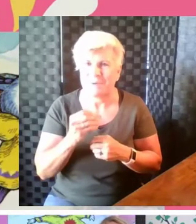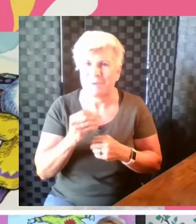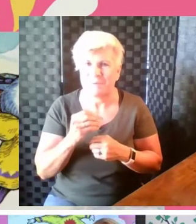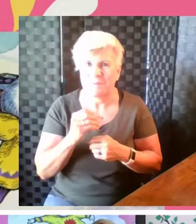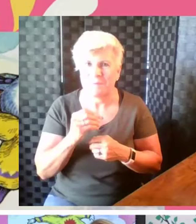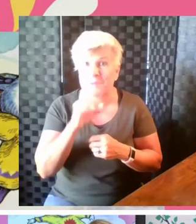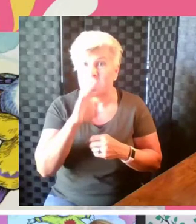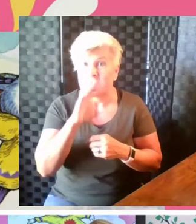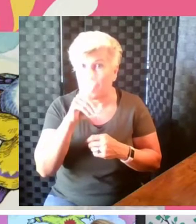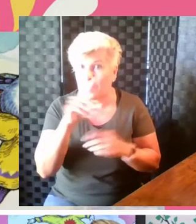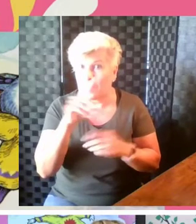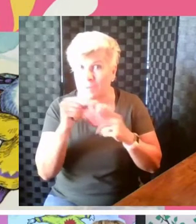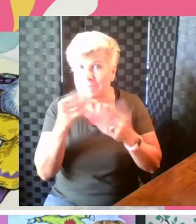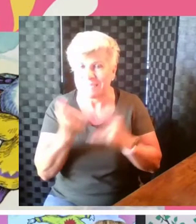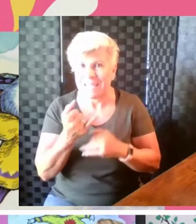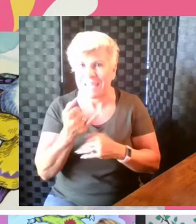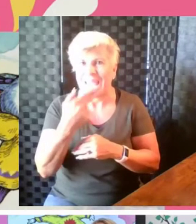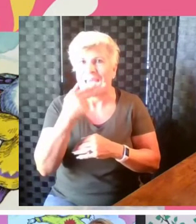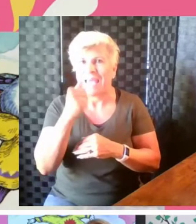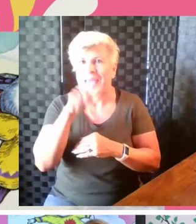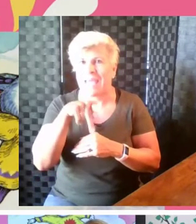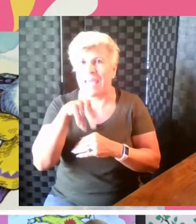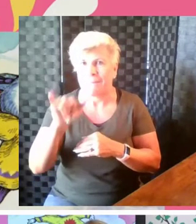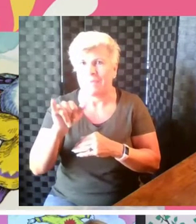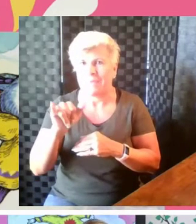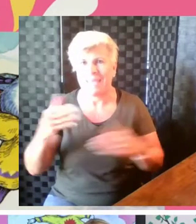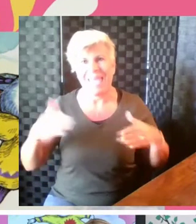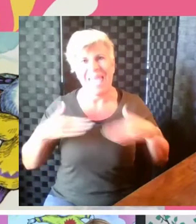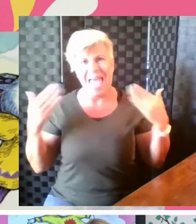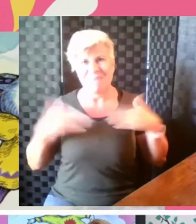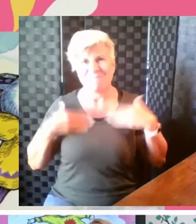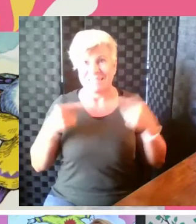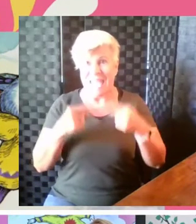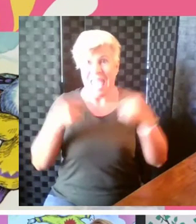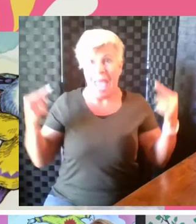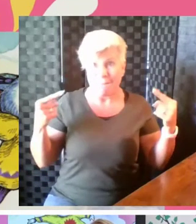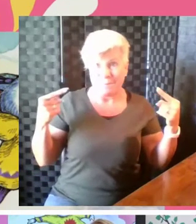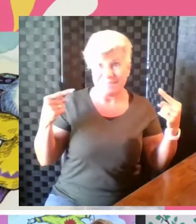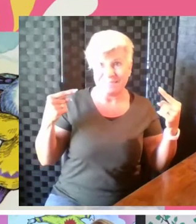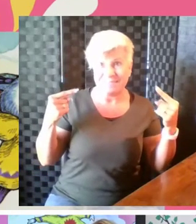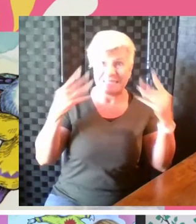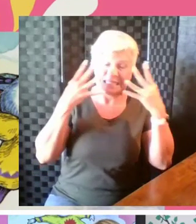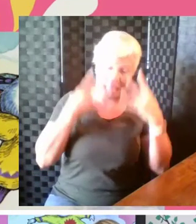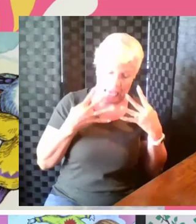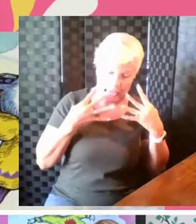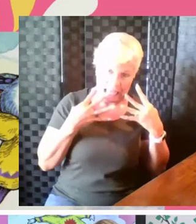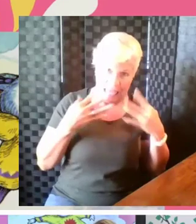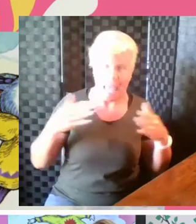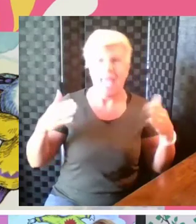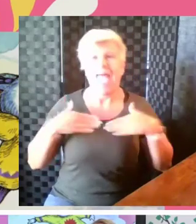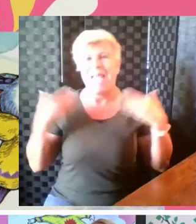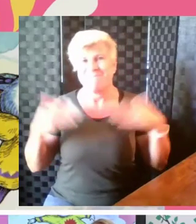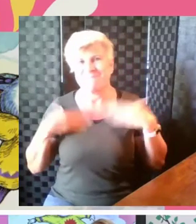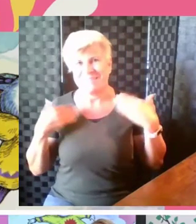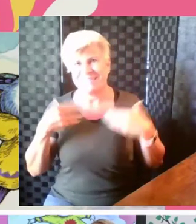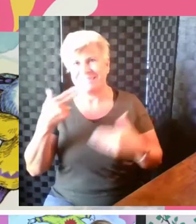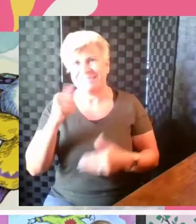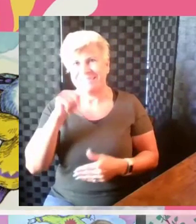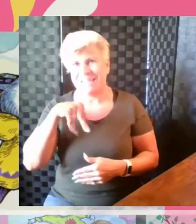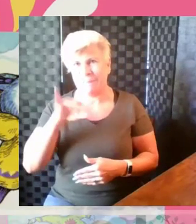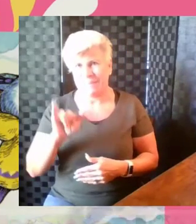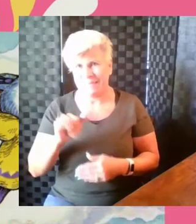So our code word for today is the antonym or opposite of sad, which